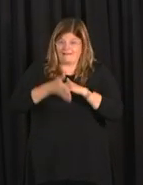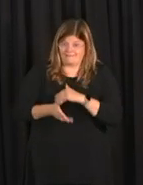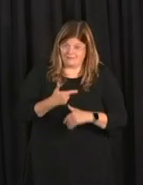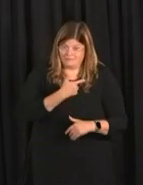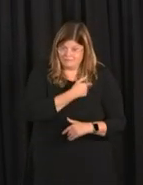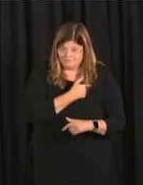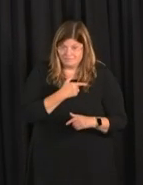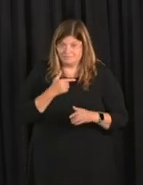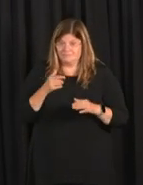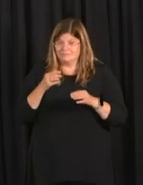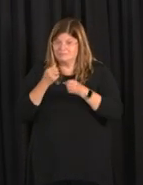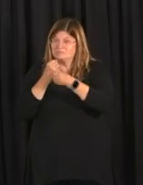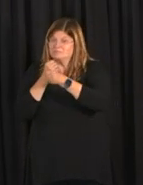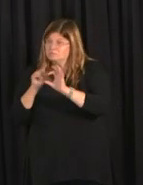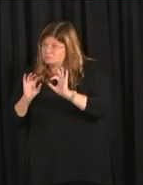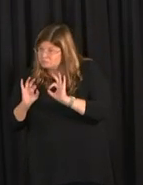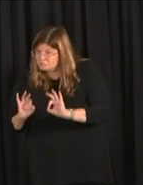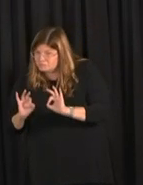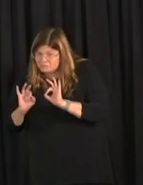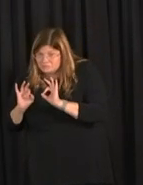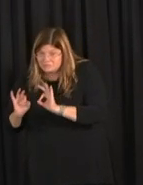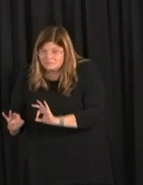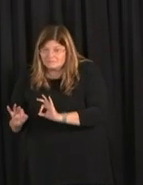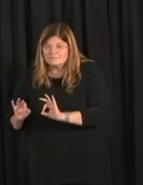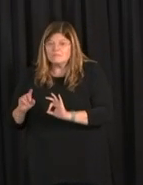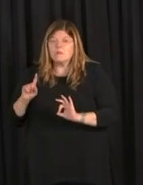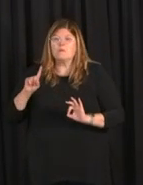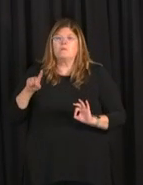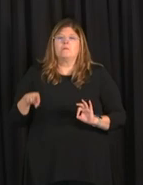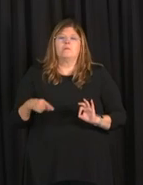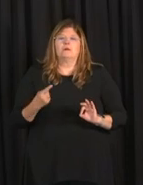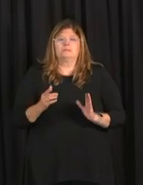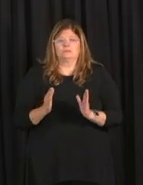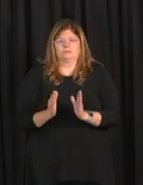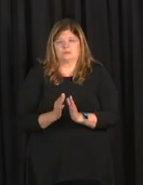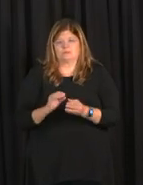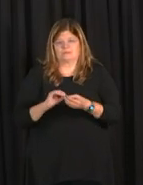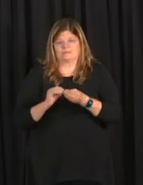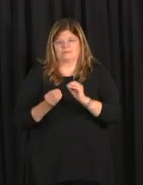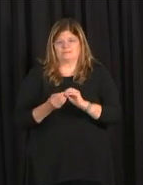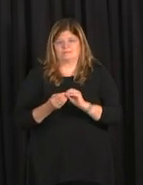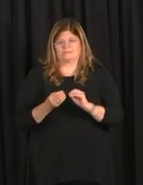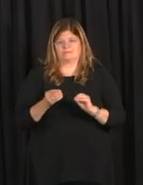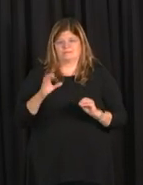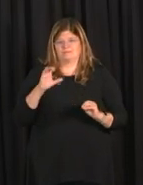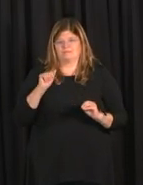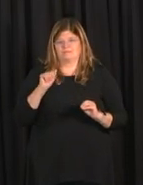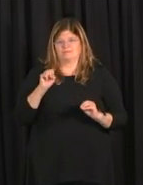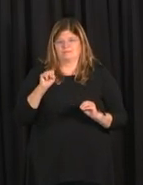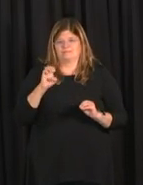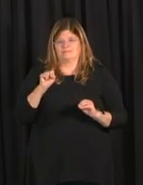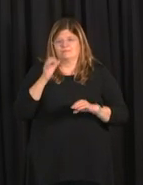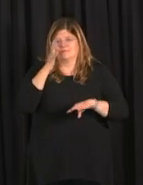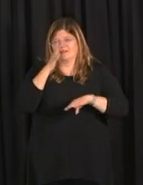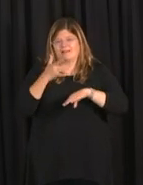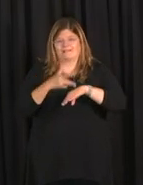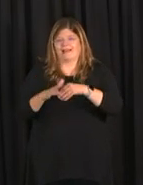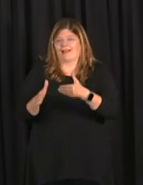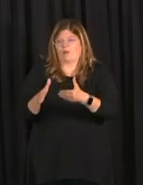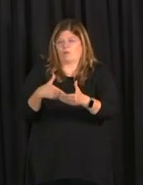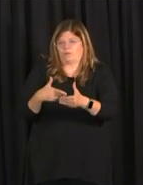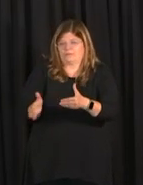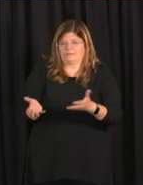is determined to be safe and effective, only a small number of doses will be available to the